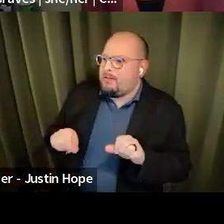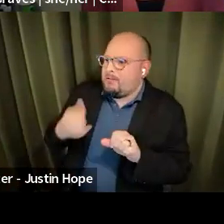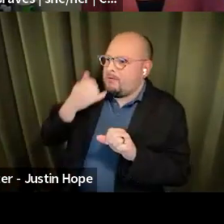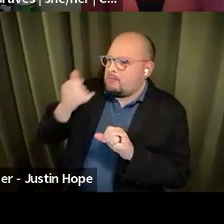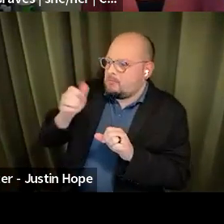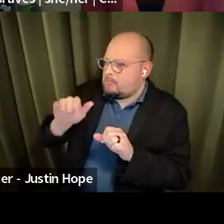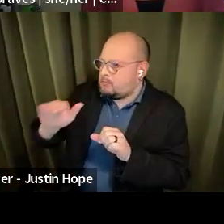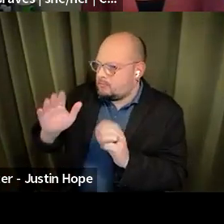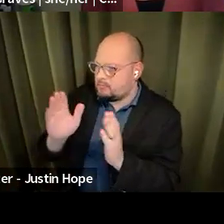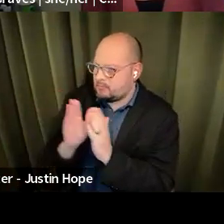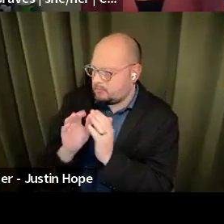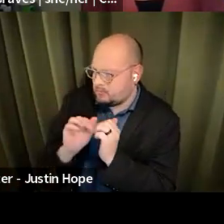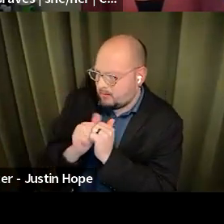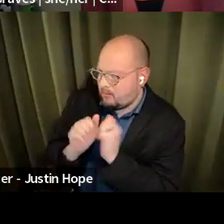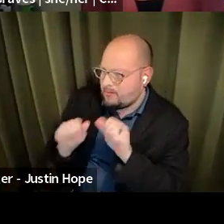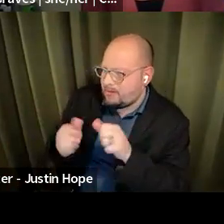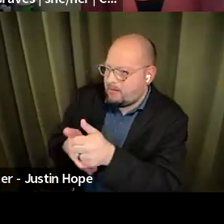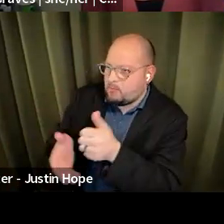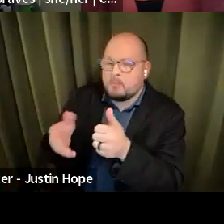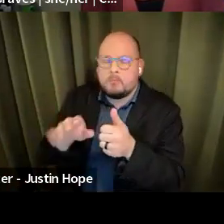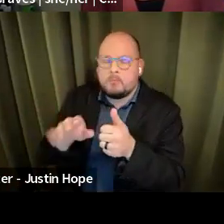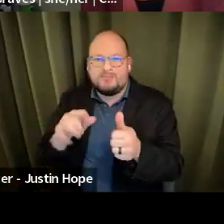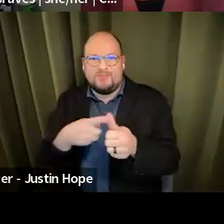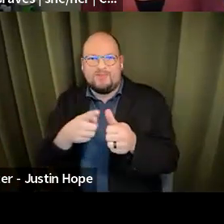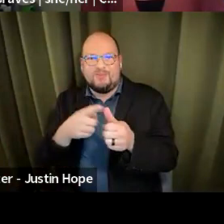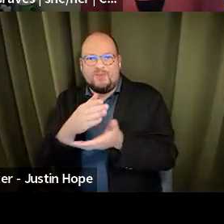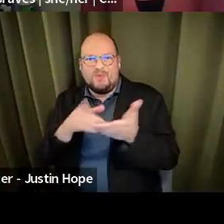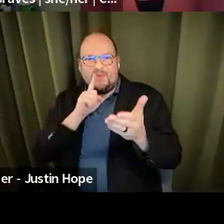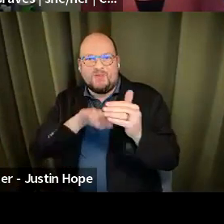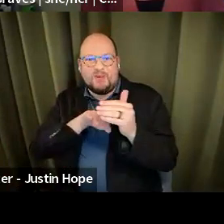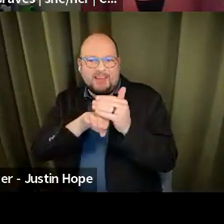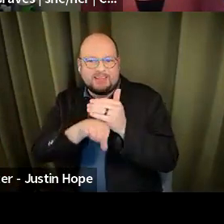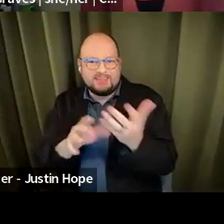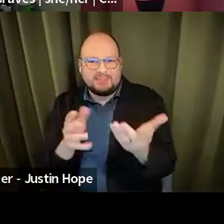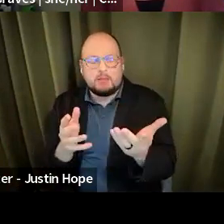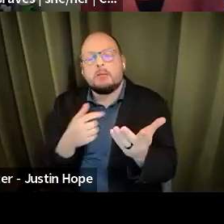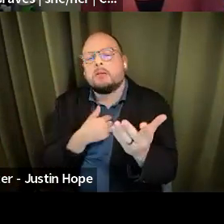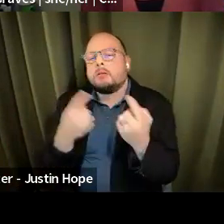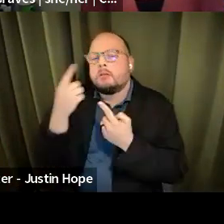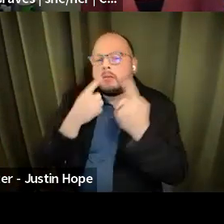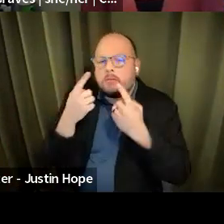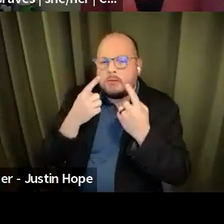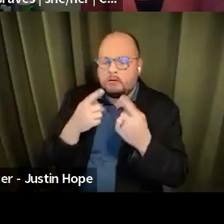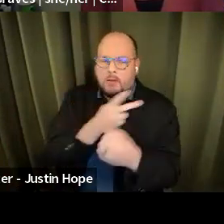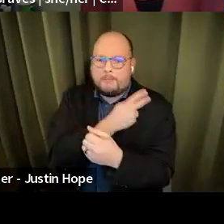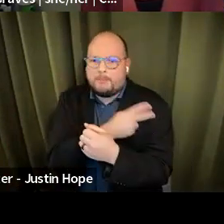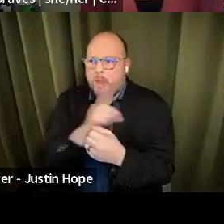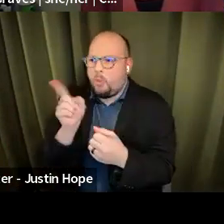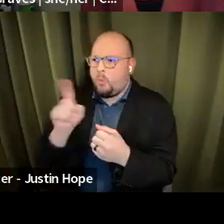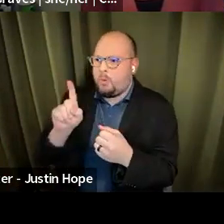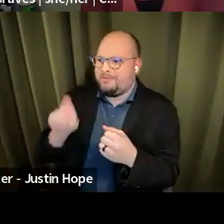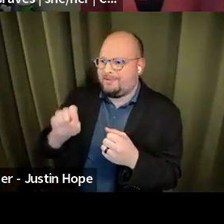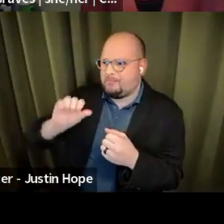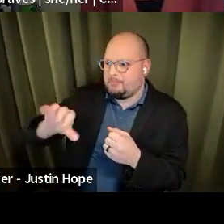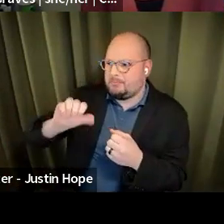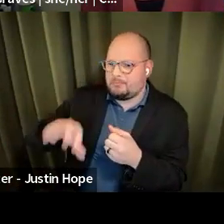be the initial point of access. So thinking about where patients may need direction, support to get to where they